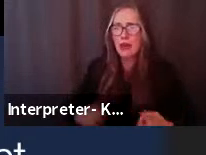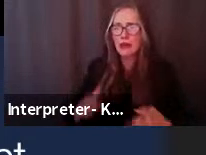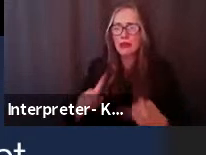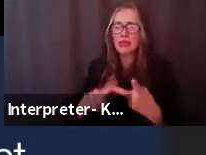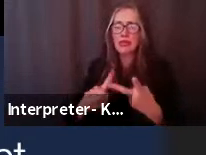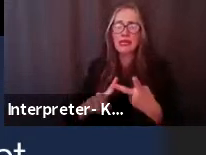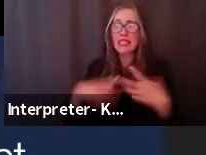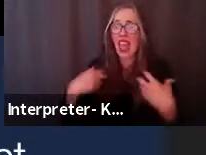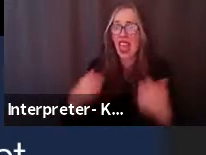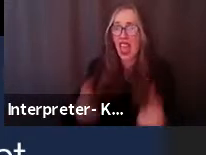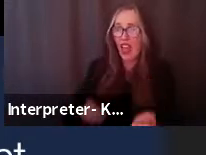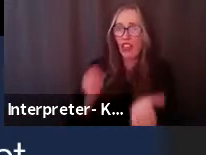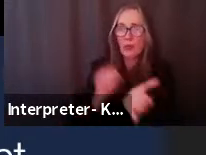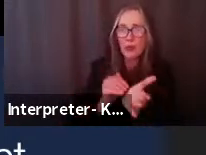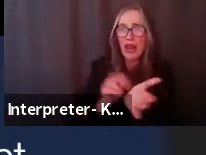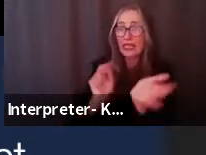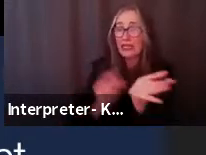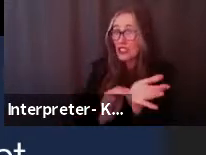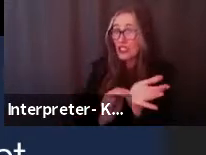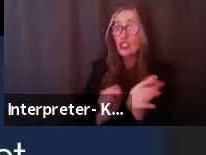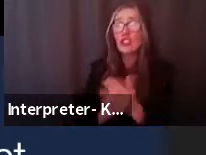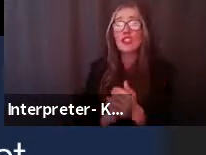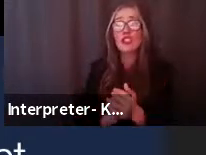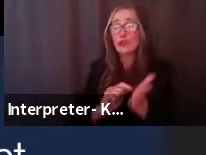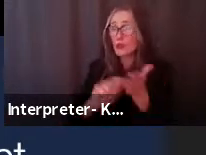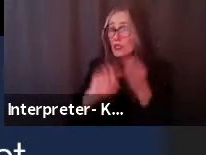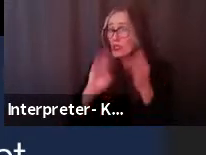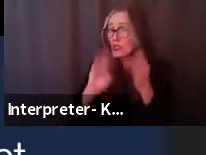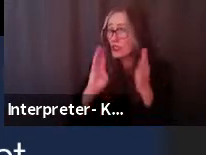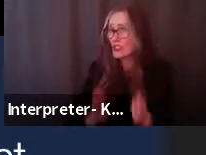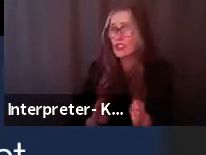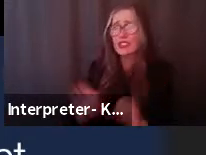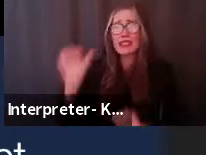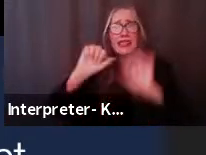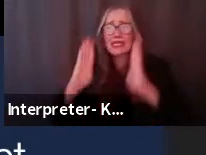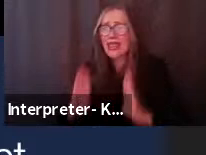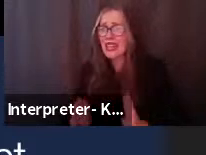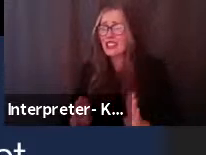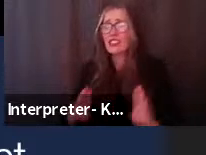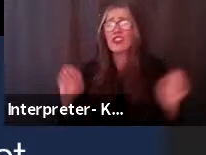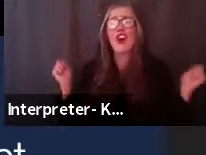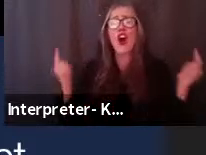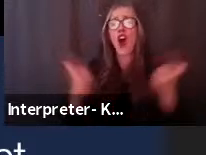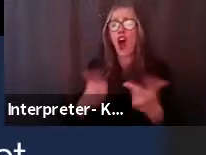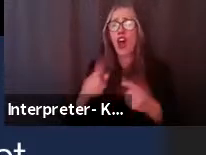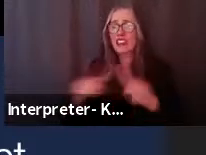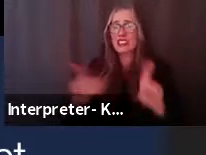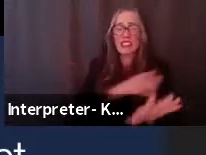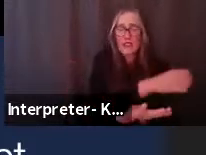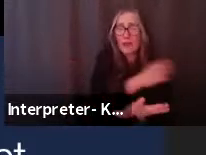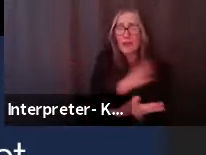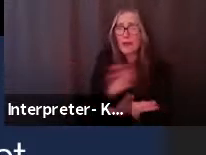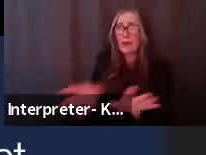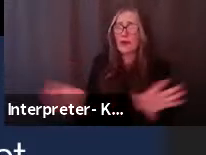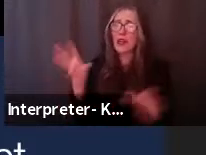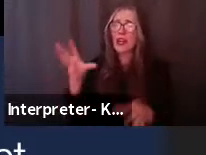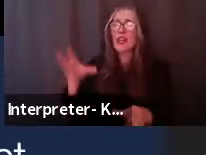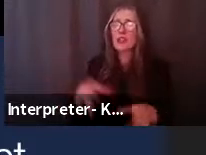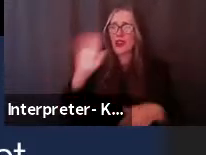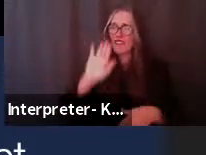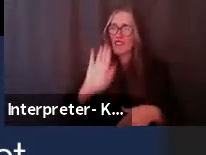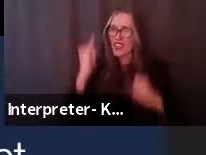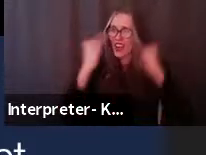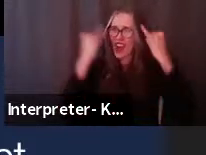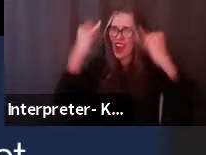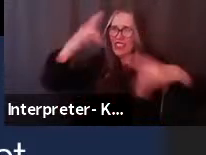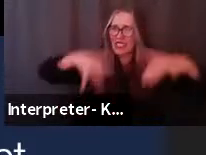practitioners or in doing any kind of scientific research um so uh looking forward uh to